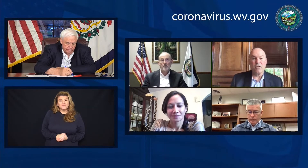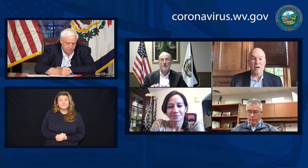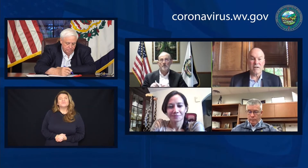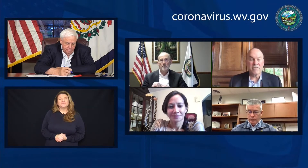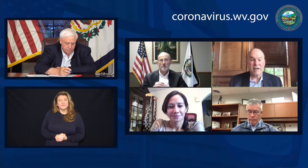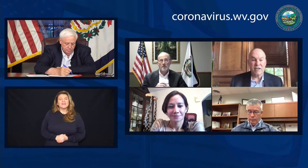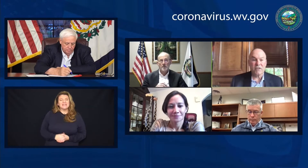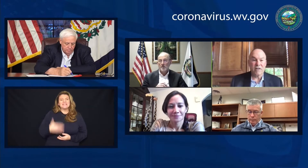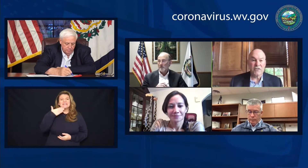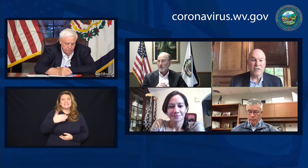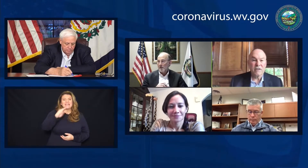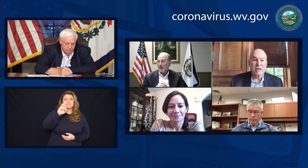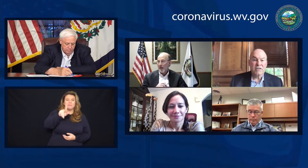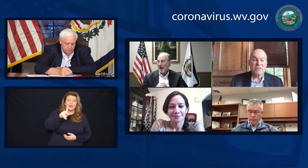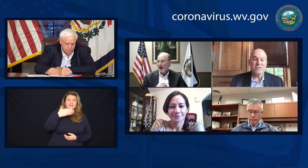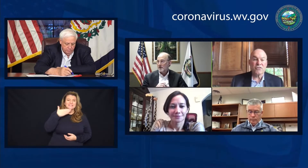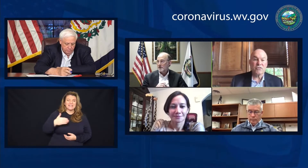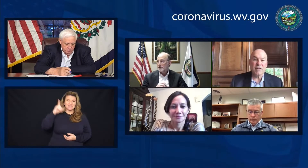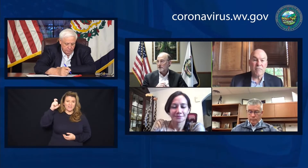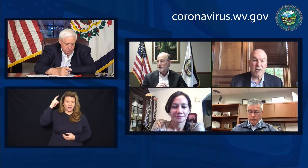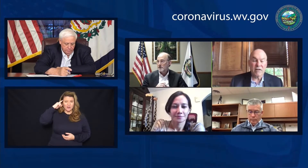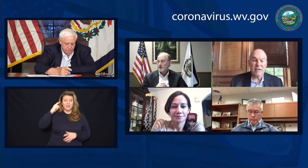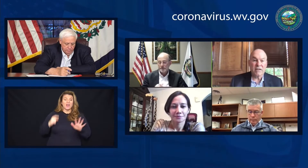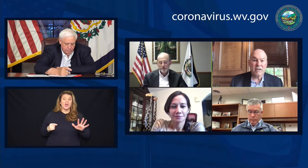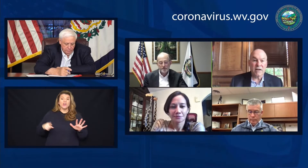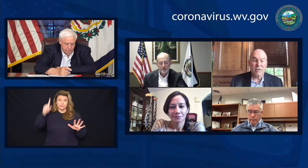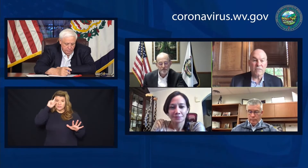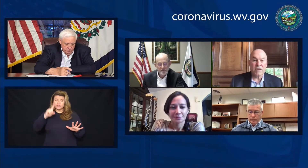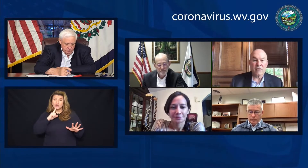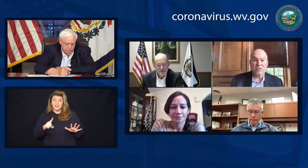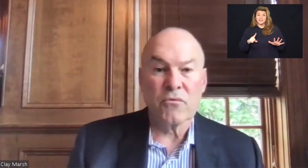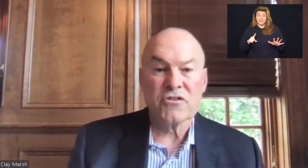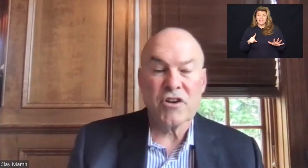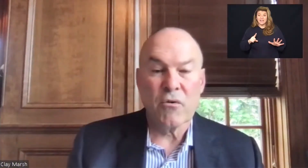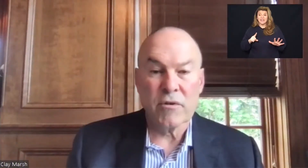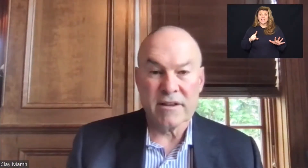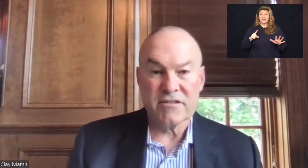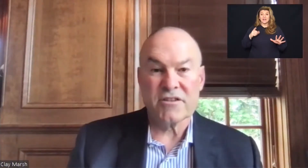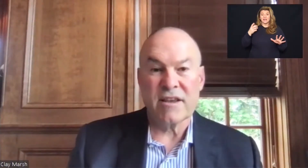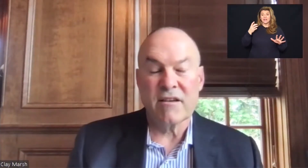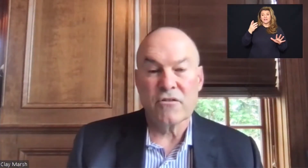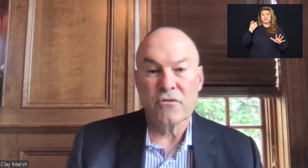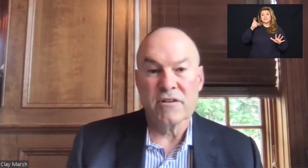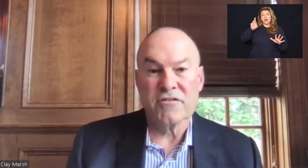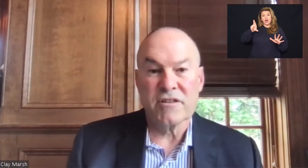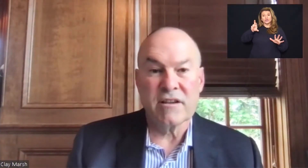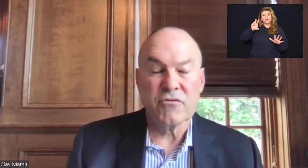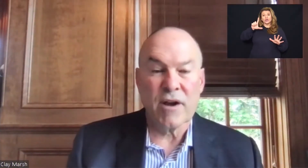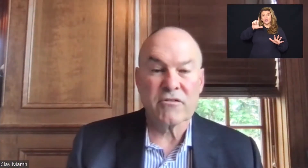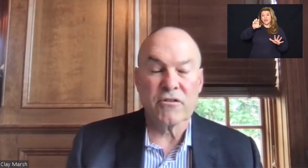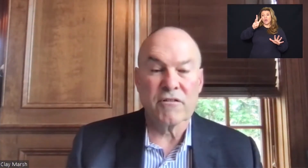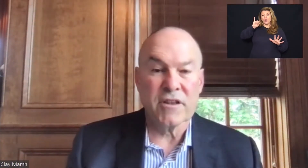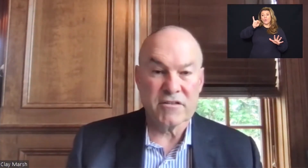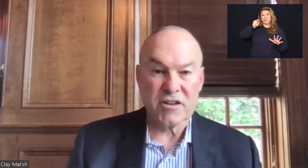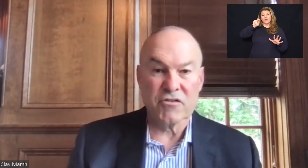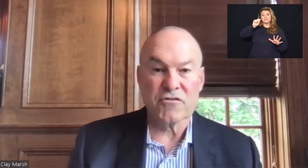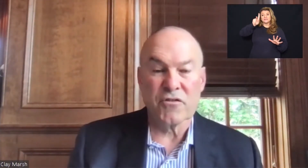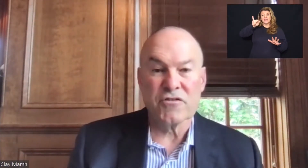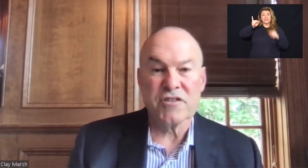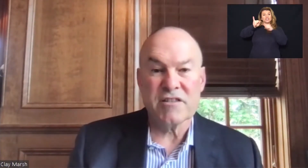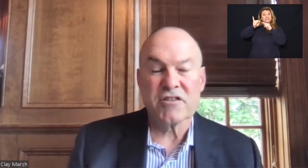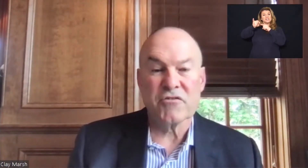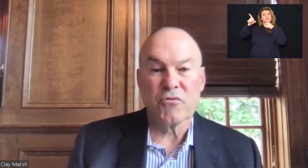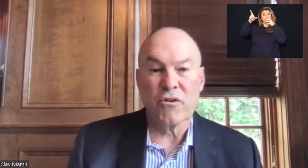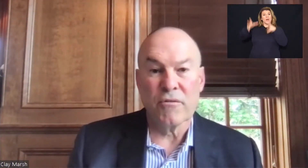Thank you, Mark, and thank you, Governor. Certainly, Mark, Dr. Rochelle Walensky, who is the director of the Centers